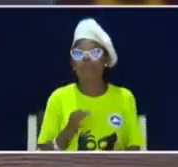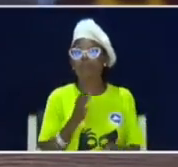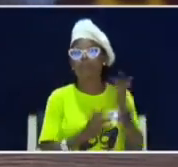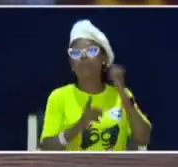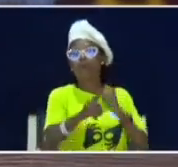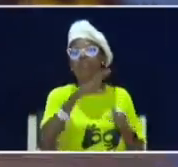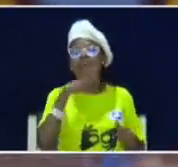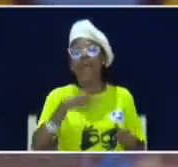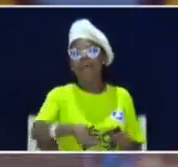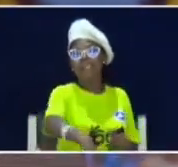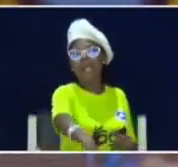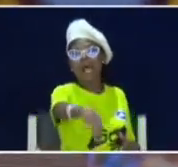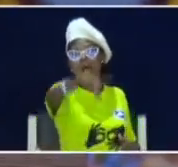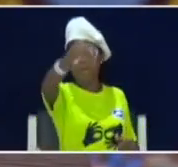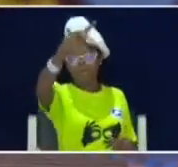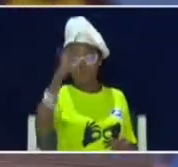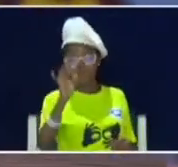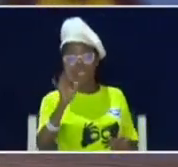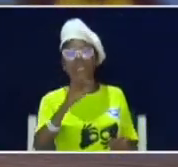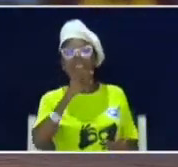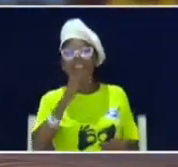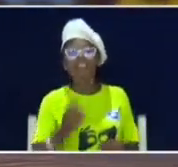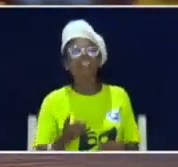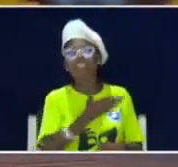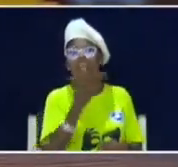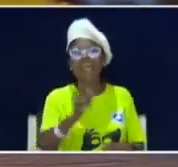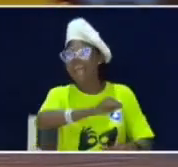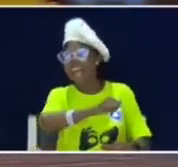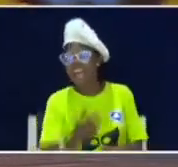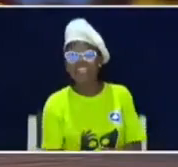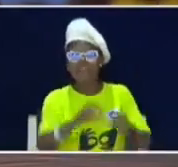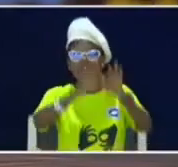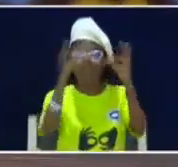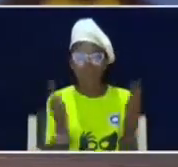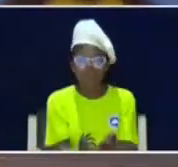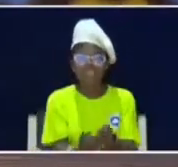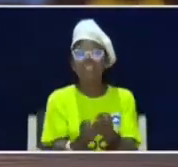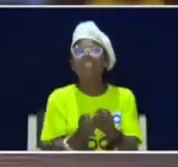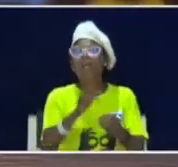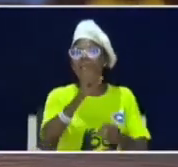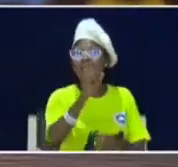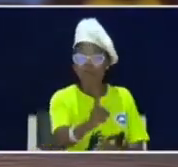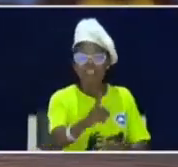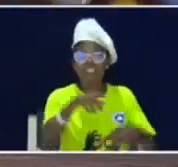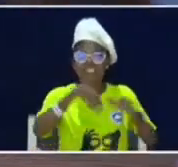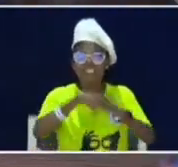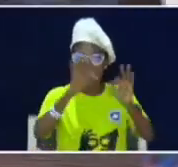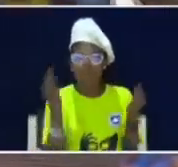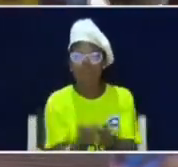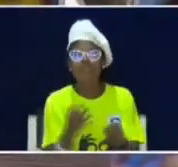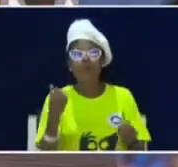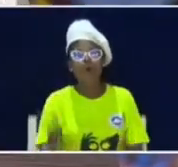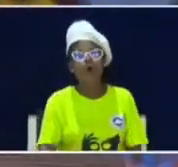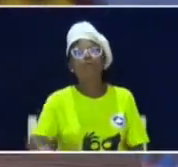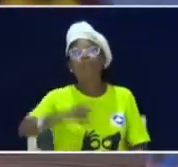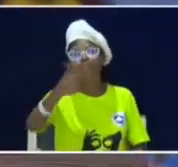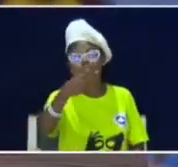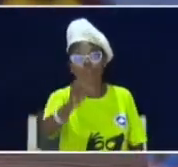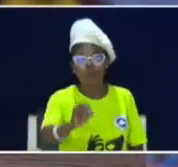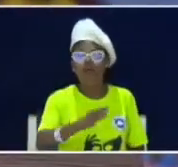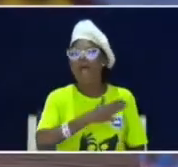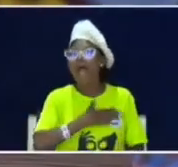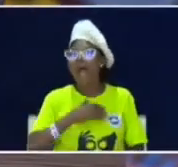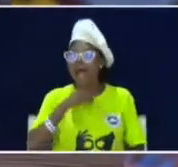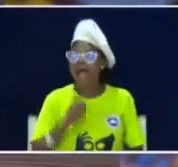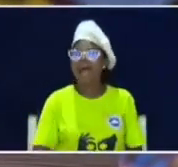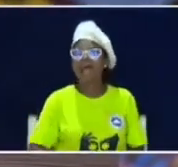he said, is there anybody in the family of Adeboye that I can make a royalty and a king such that it can reign here